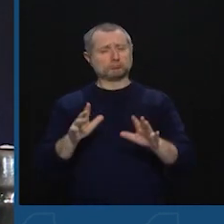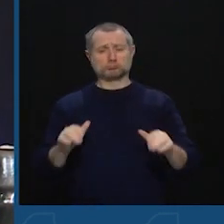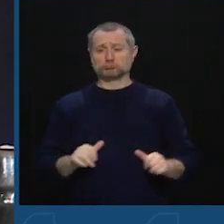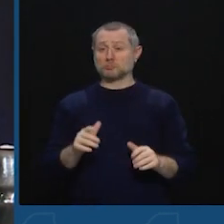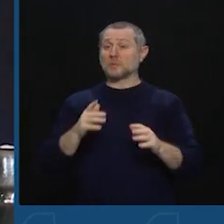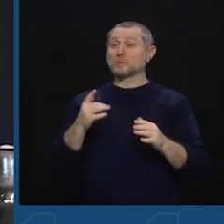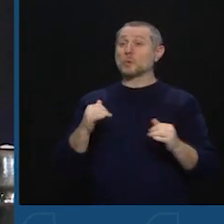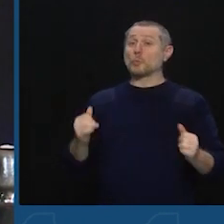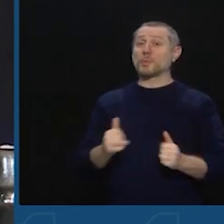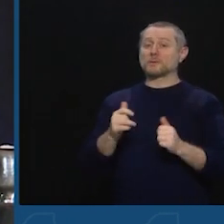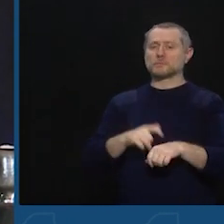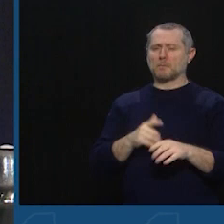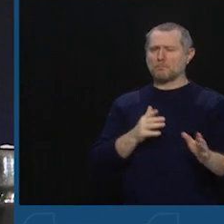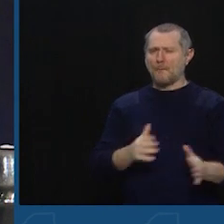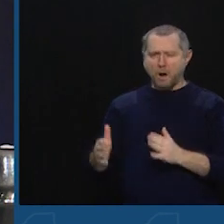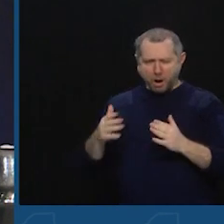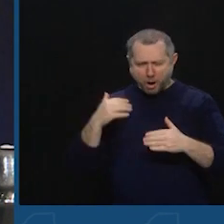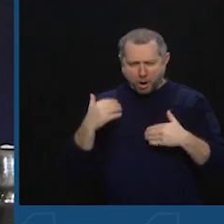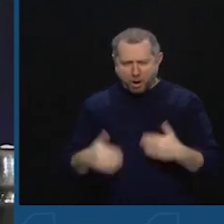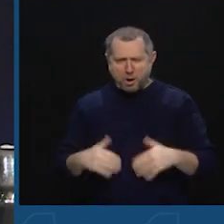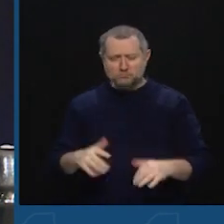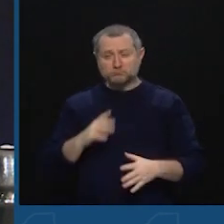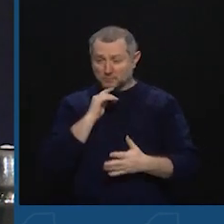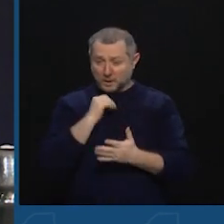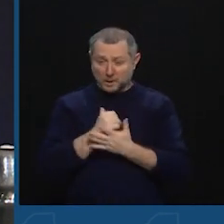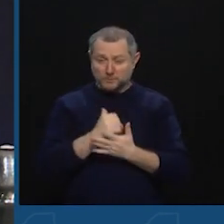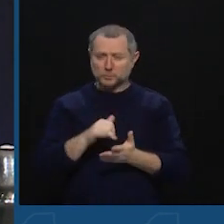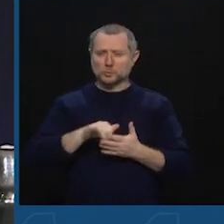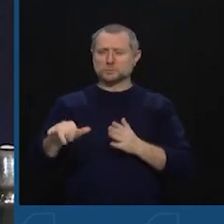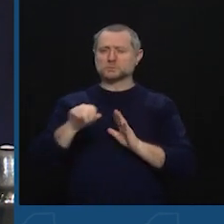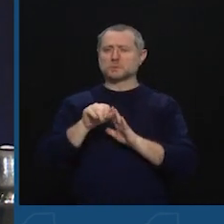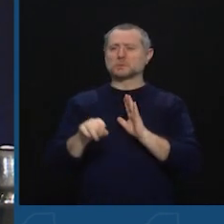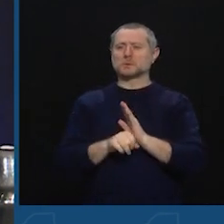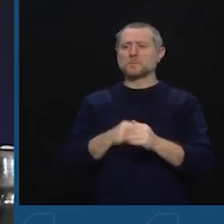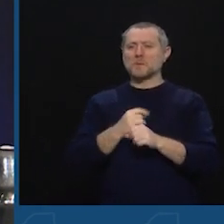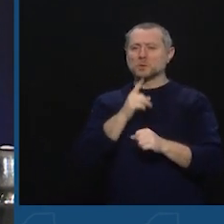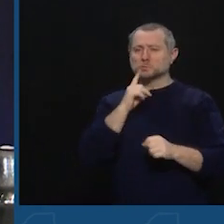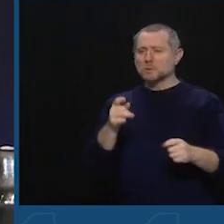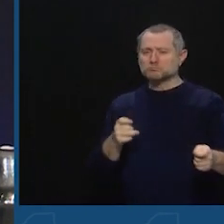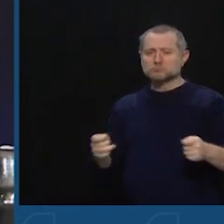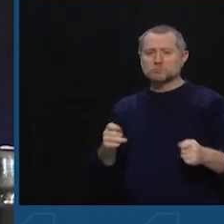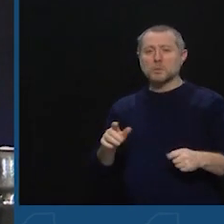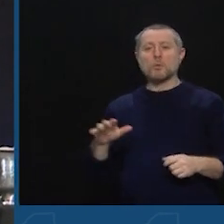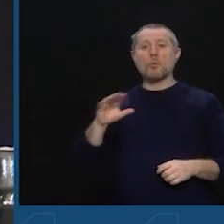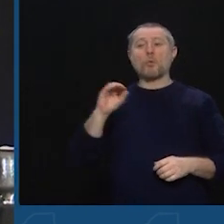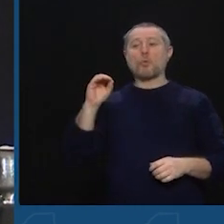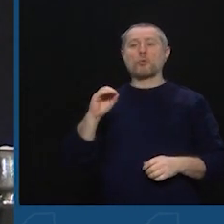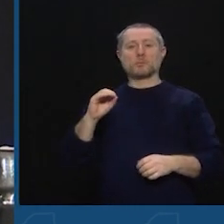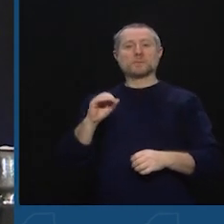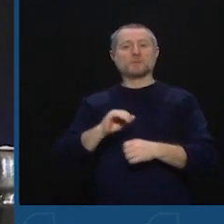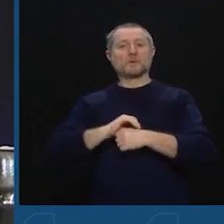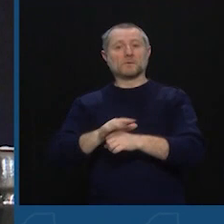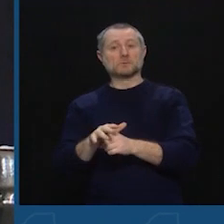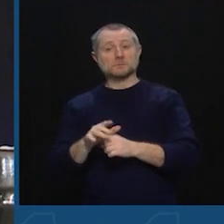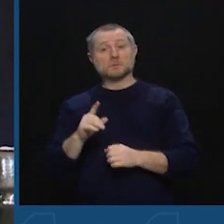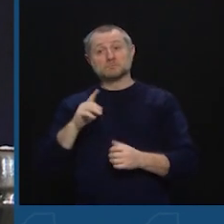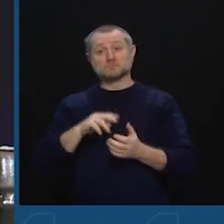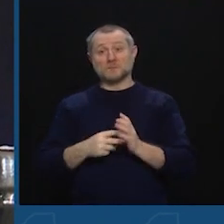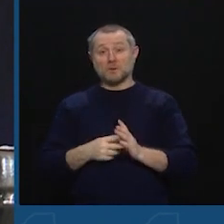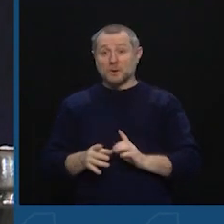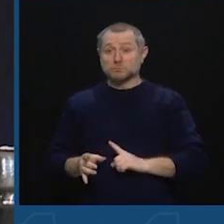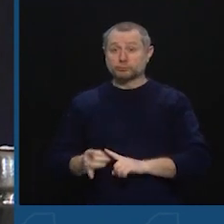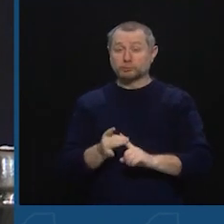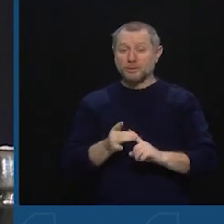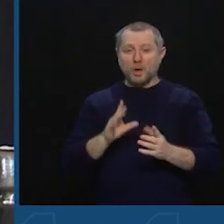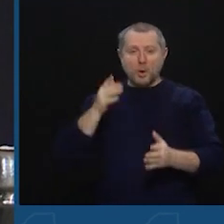which has helped the state to navigate the Omicron variant while driving down cases and vaccination rates up. She's